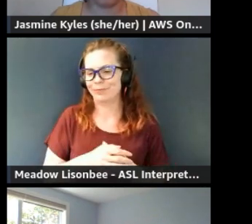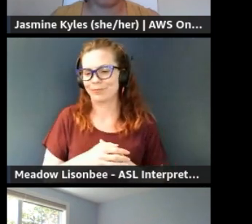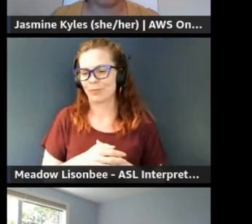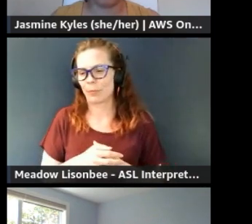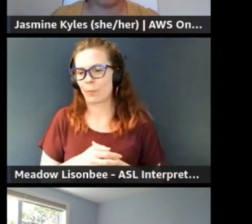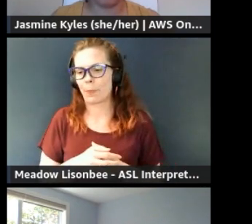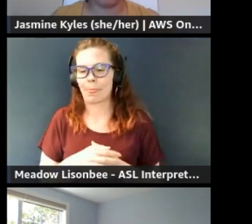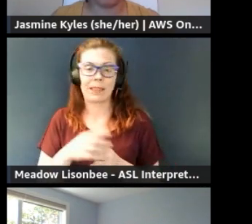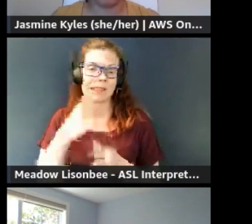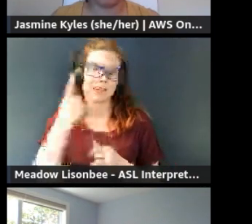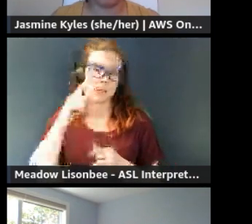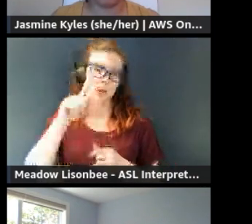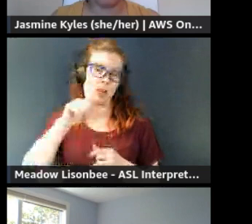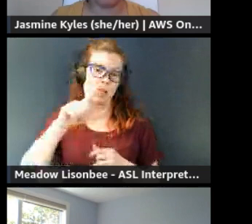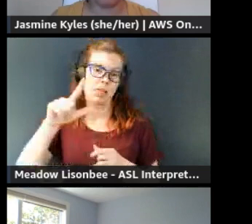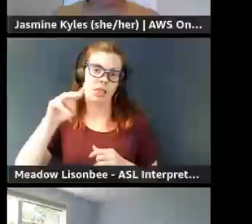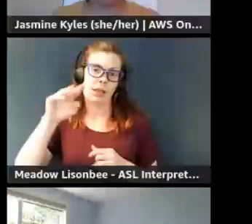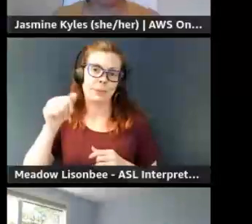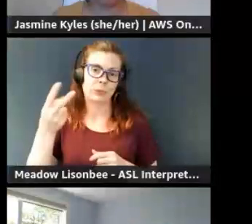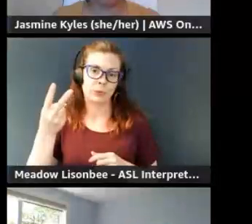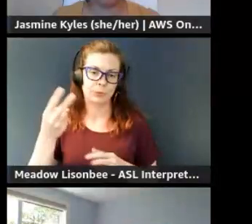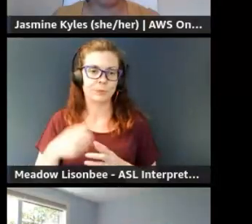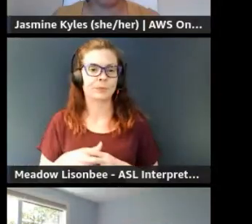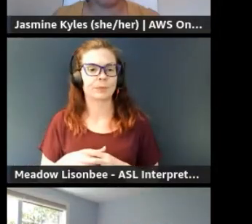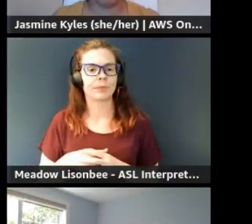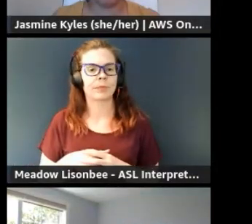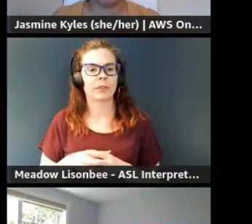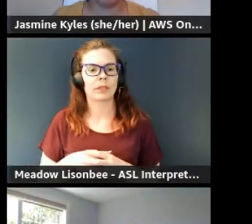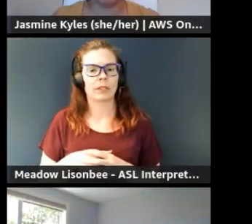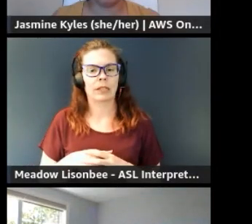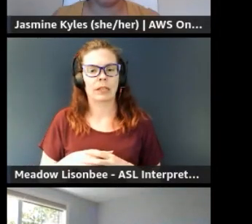for Llama 2. And